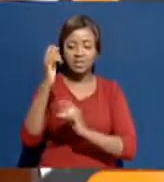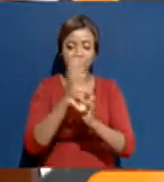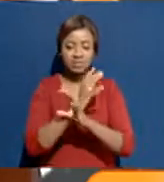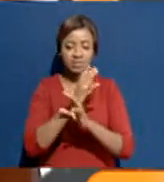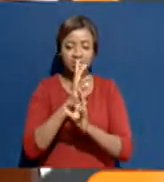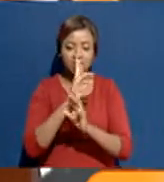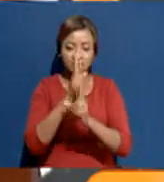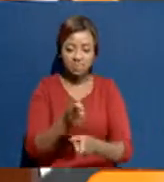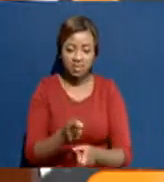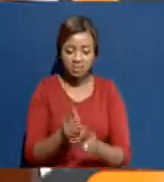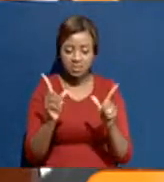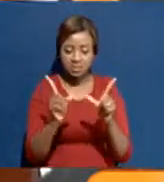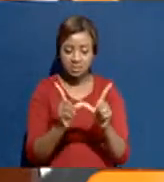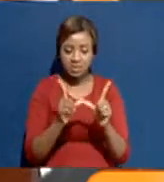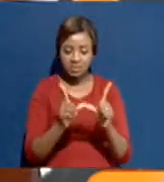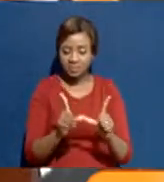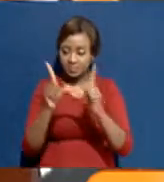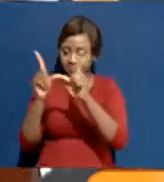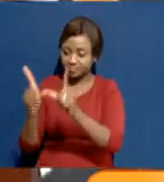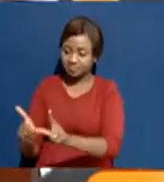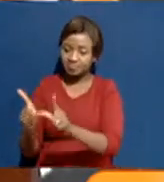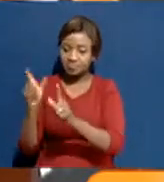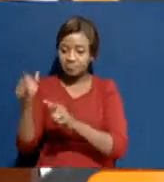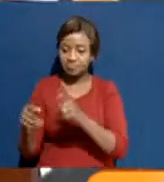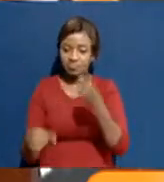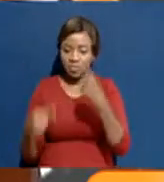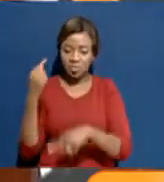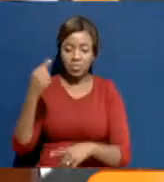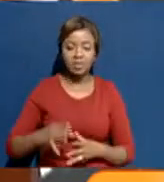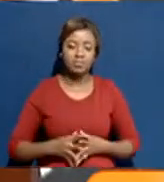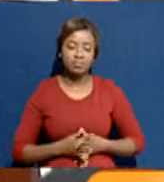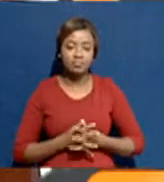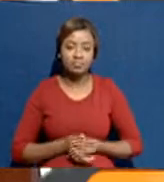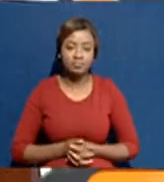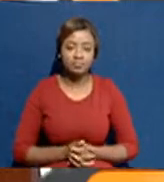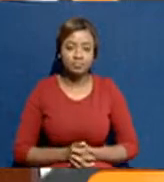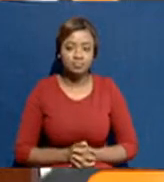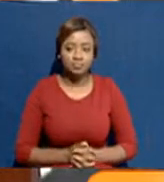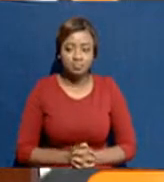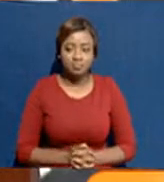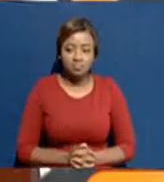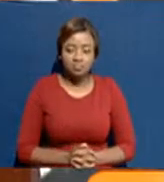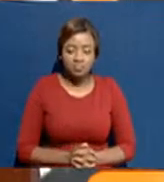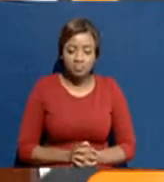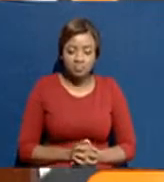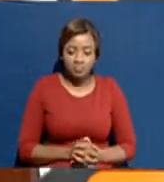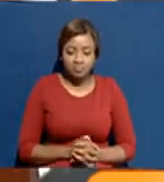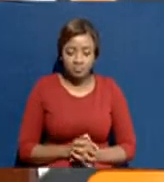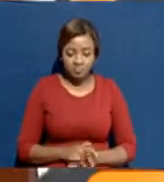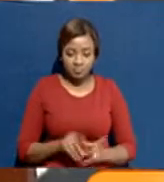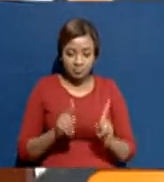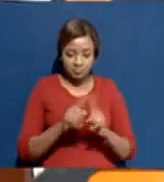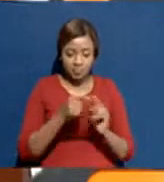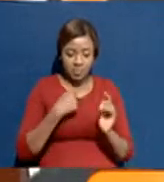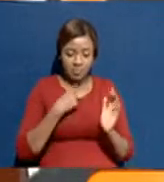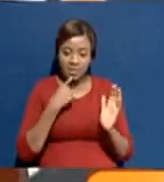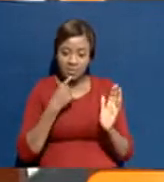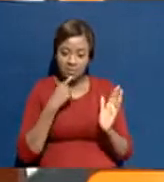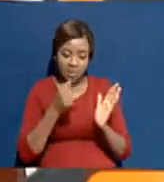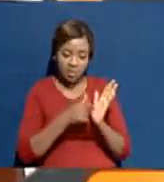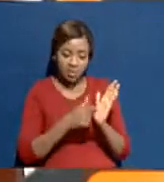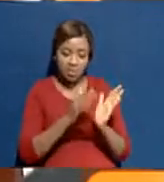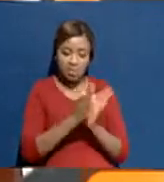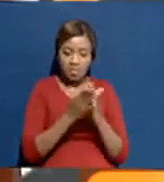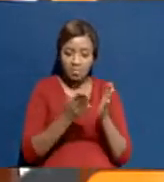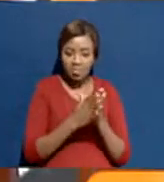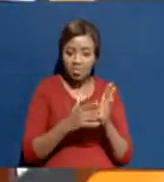give the certificate to the president-elect. And I say in the book, you see, that kind of